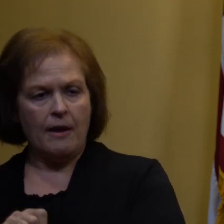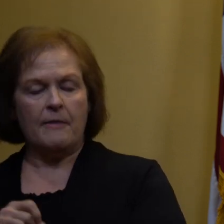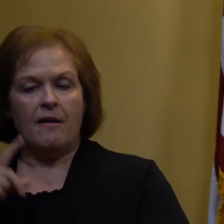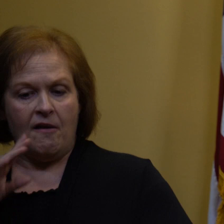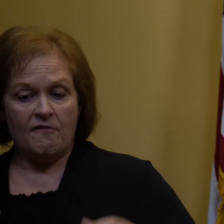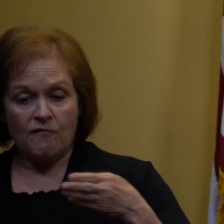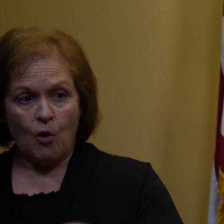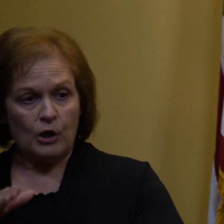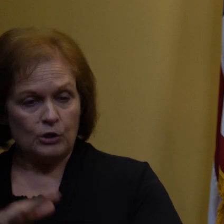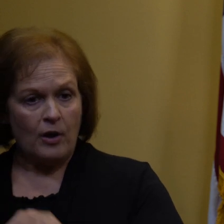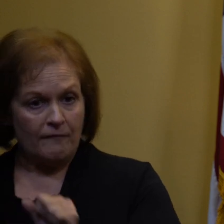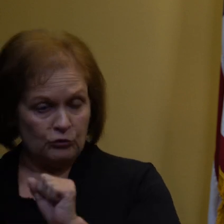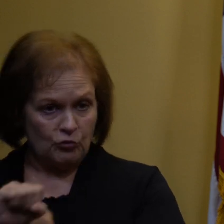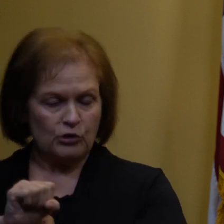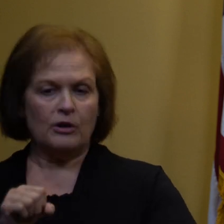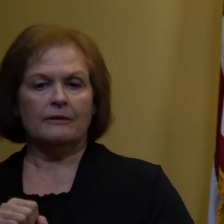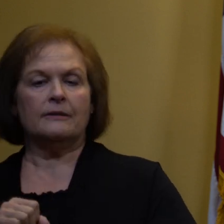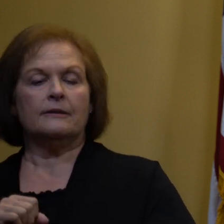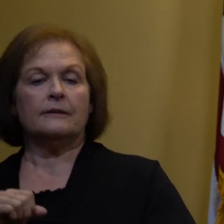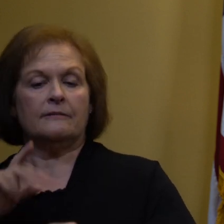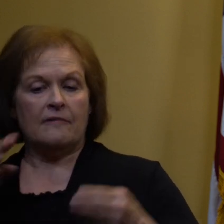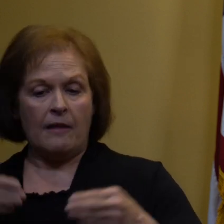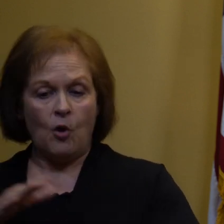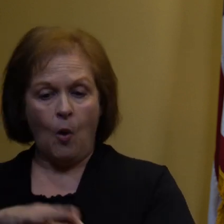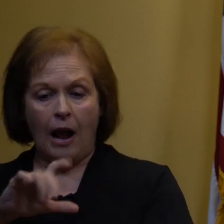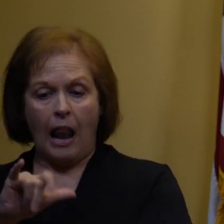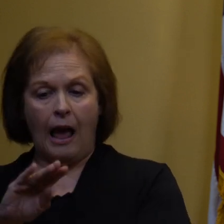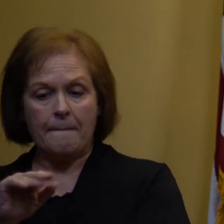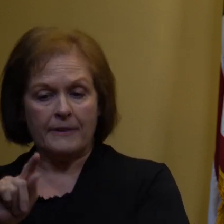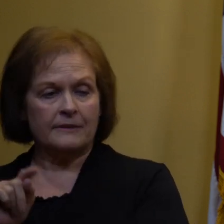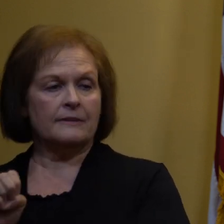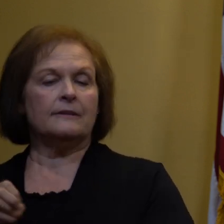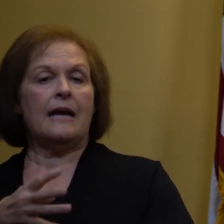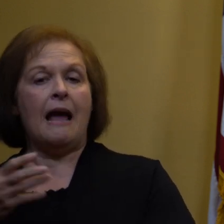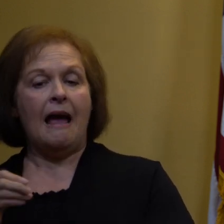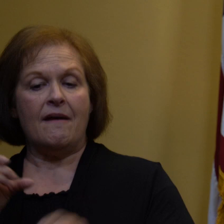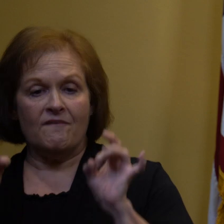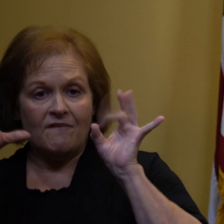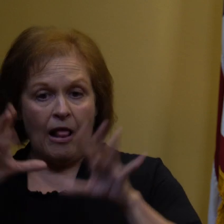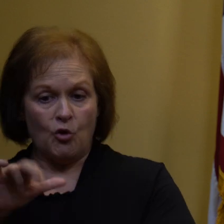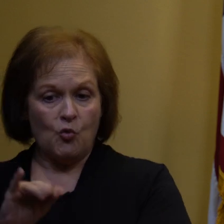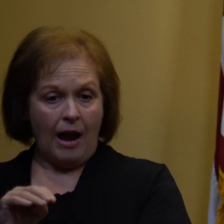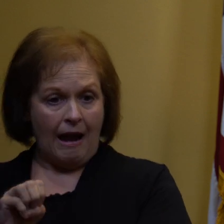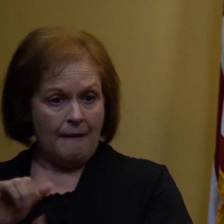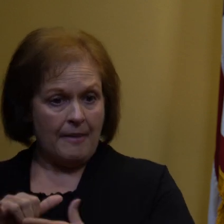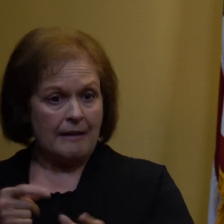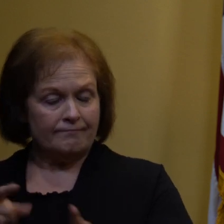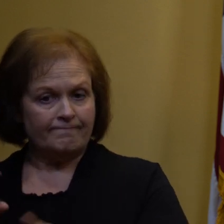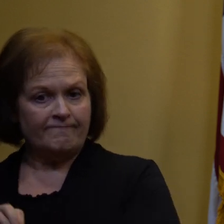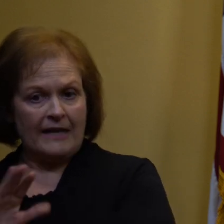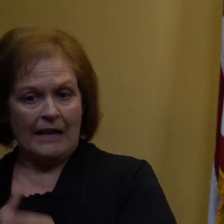very heavily on infrastructure, heavily on climate, heavily on violent crime that we're seeing plague our